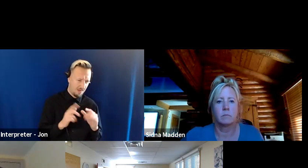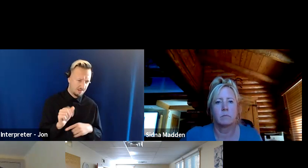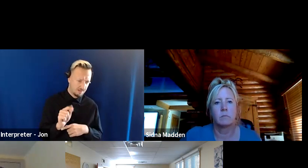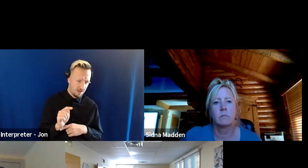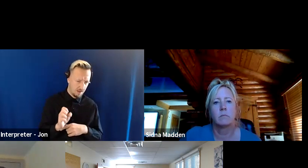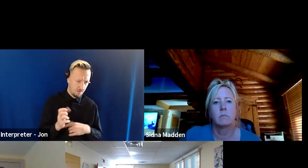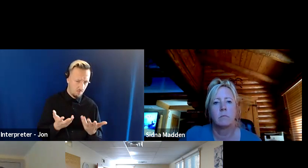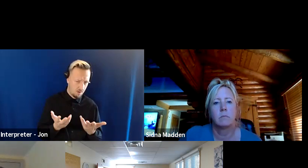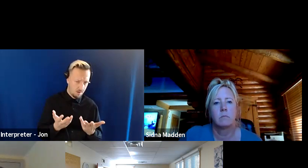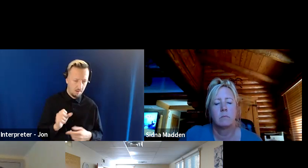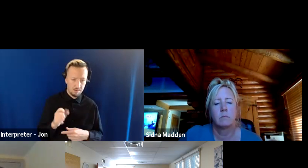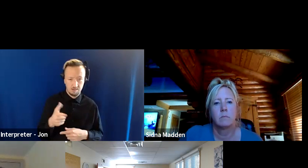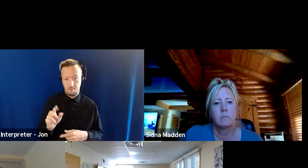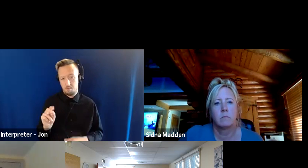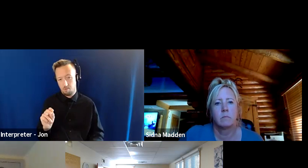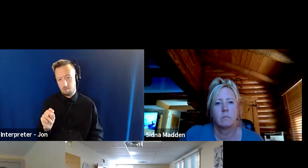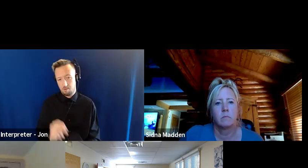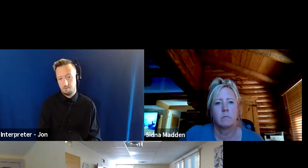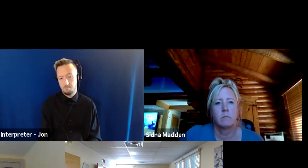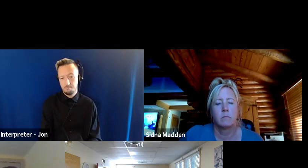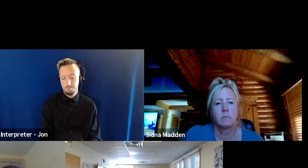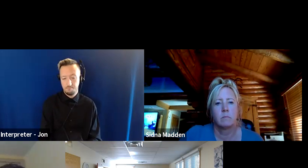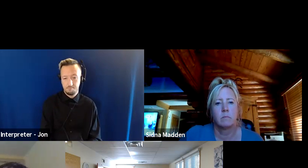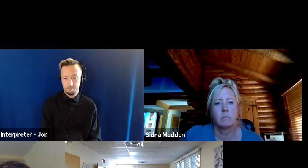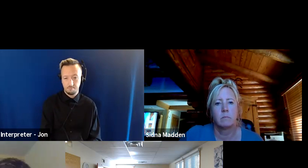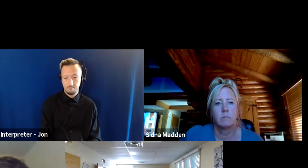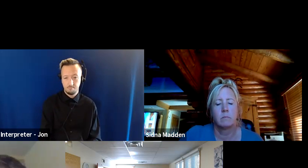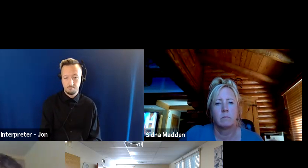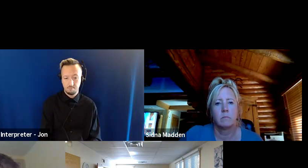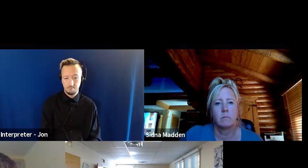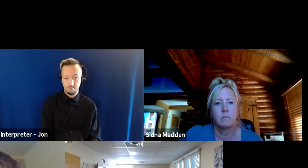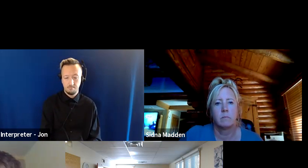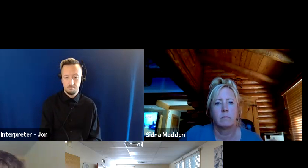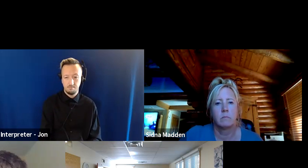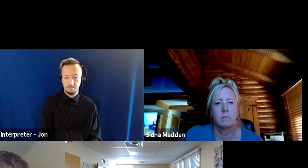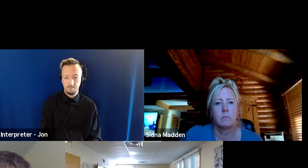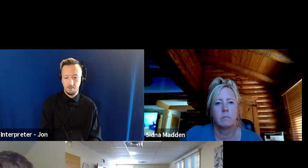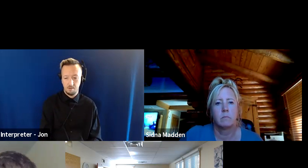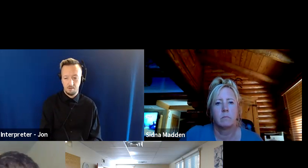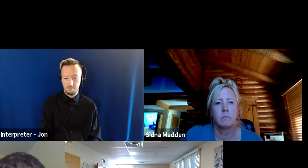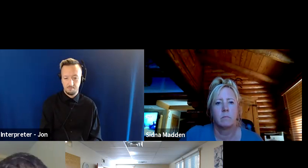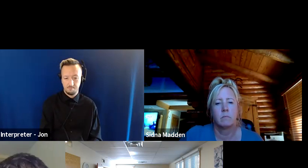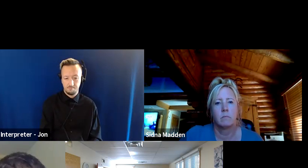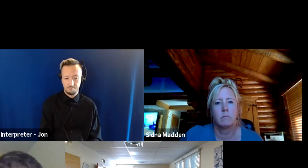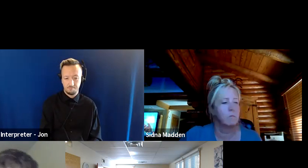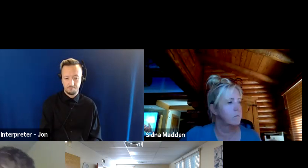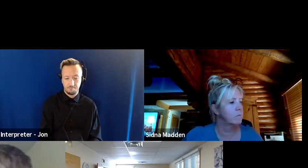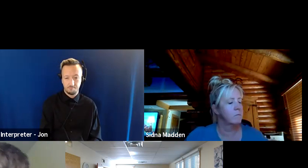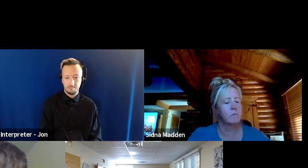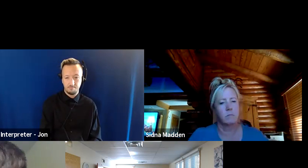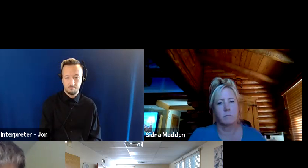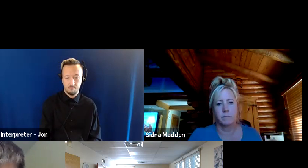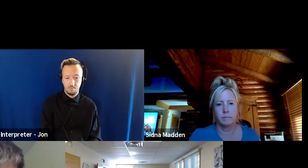Yep. September 30th. He just sent them to you, Peter. I know, but I've also learned that sometimes it takes